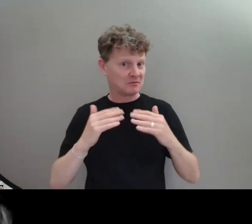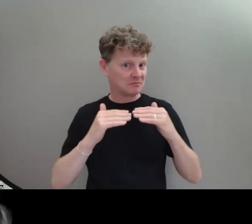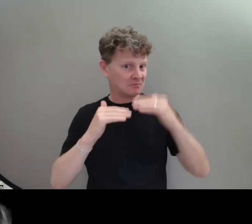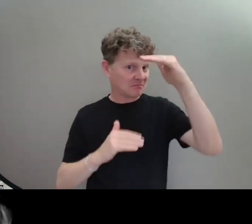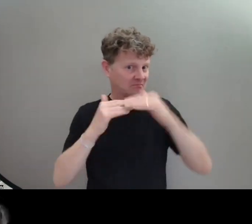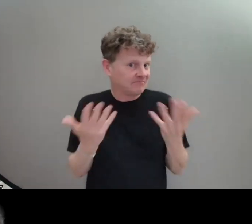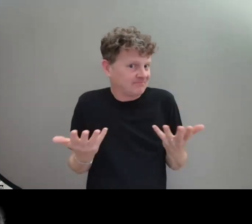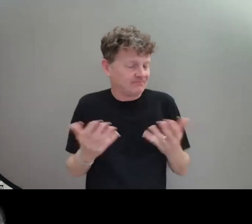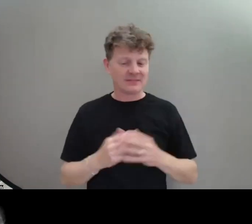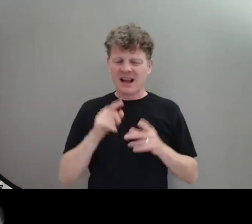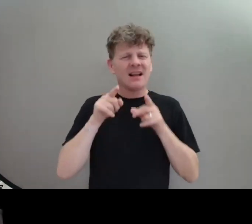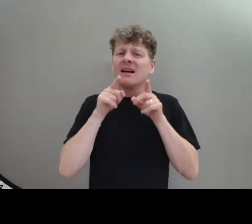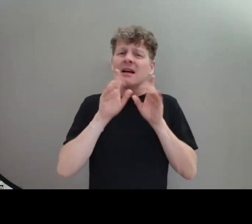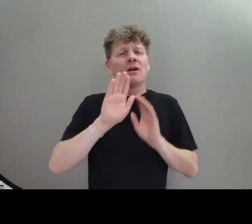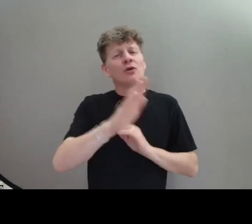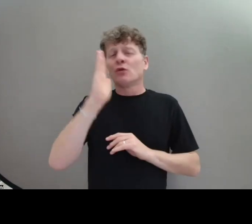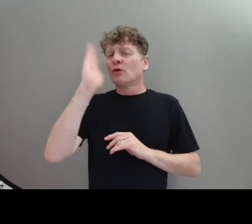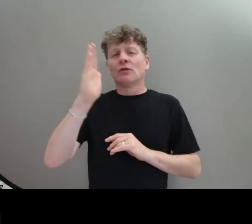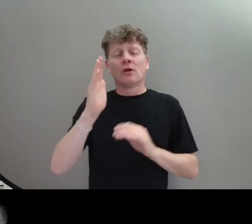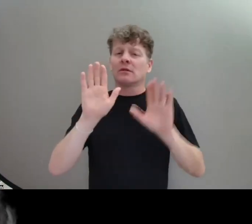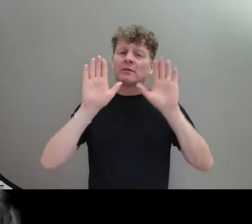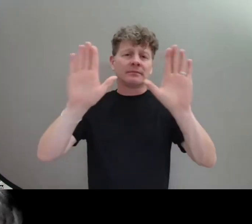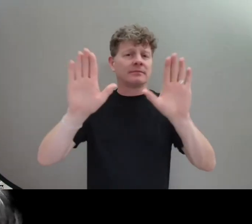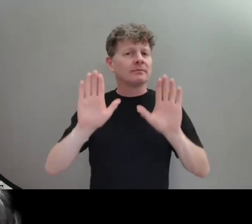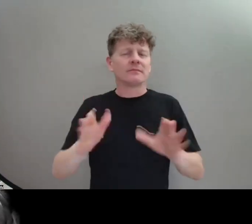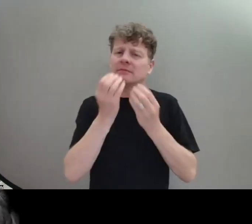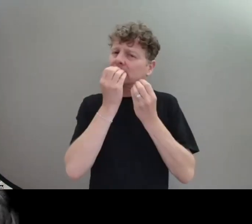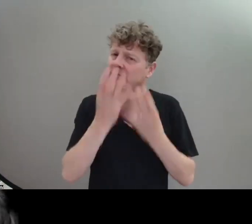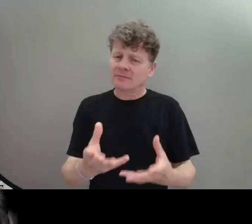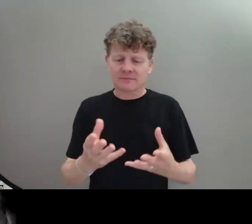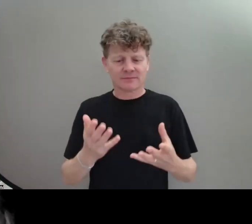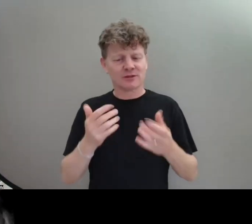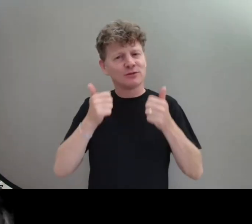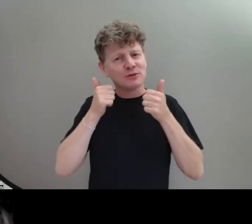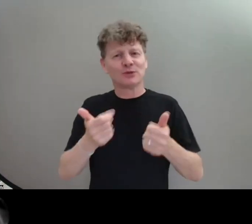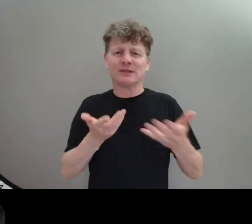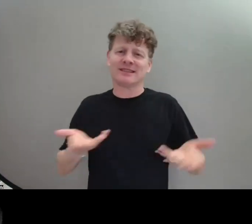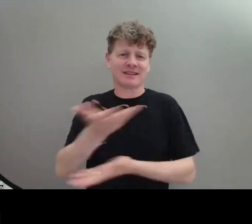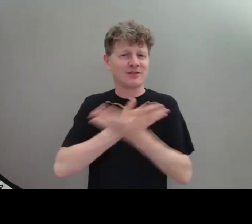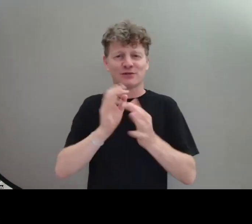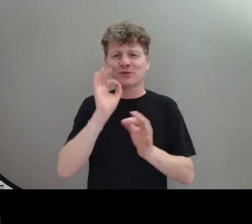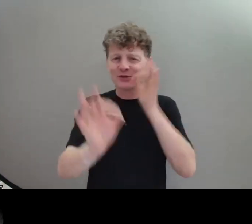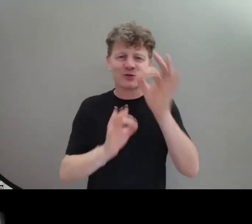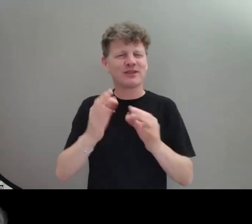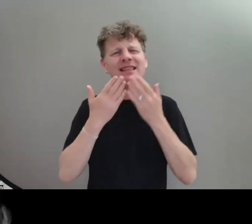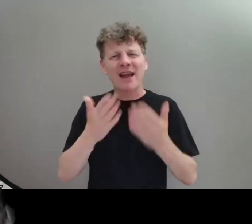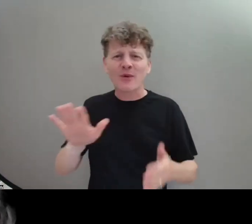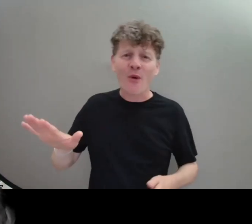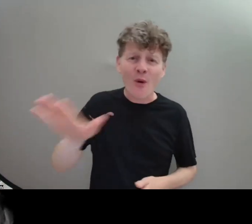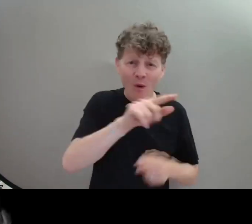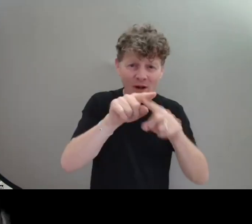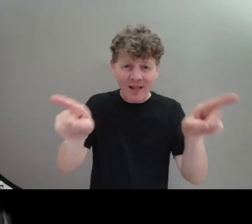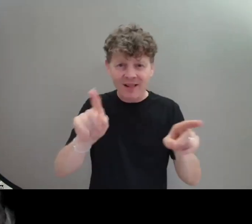That was a great talk. A very interesting discussion session afterwards. So thank you for all the participants for